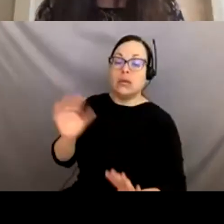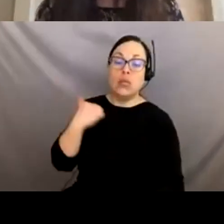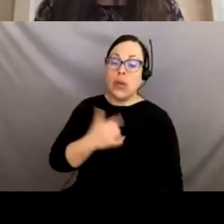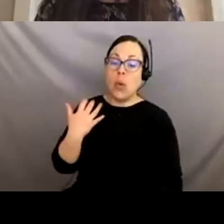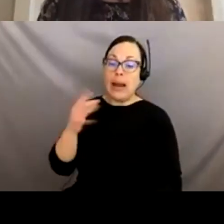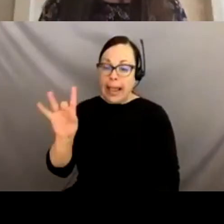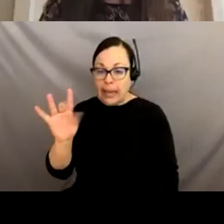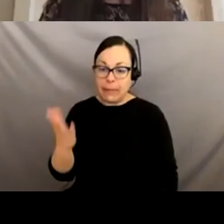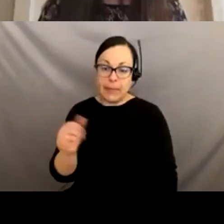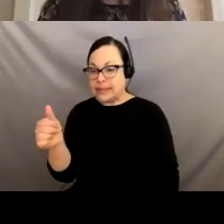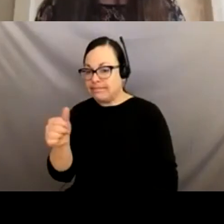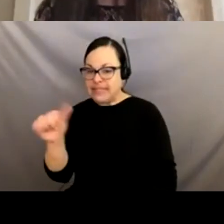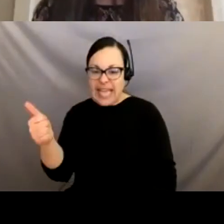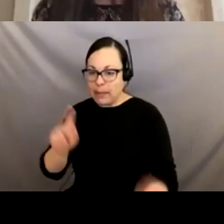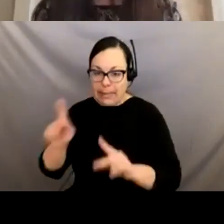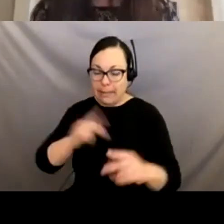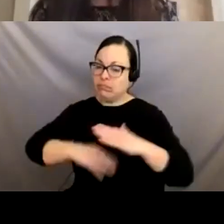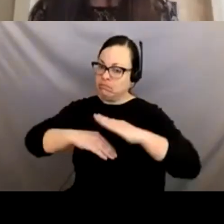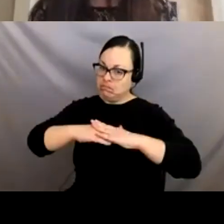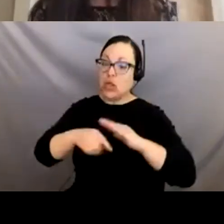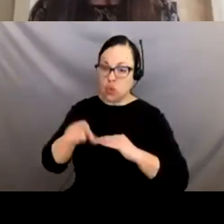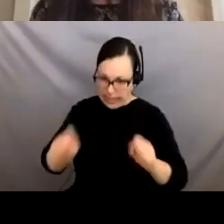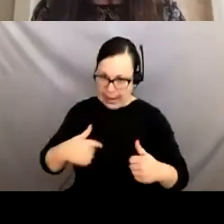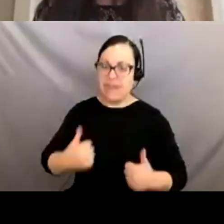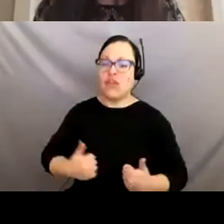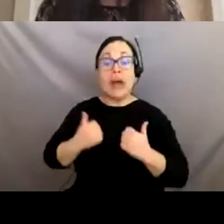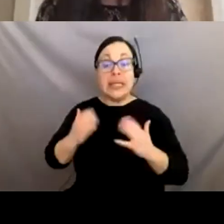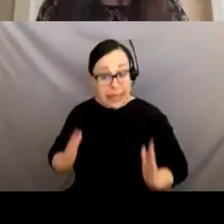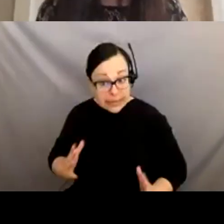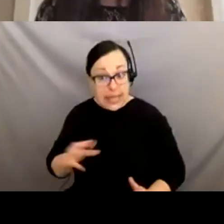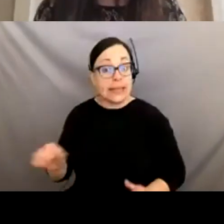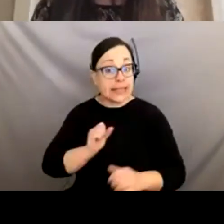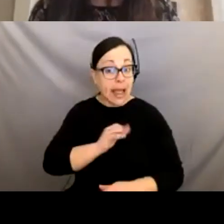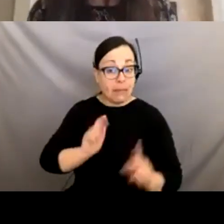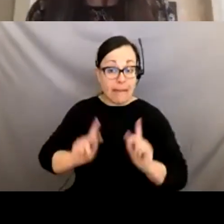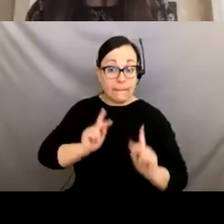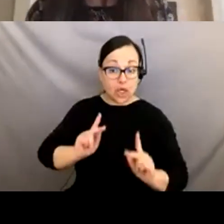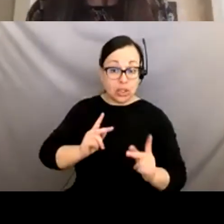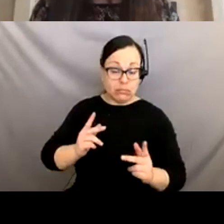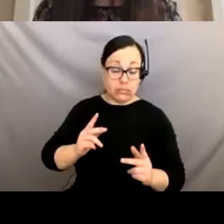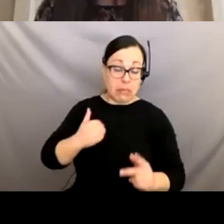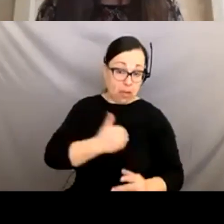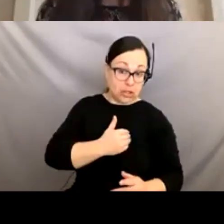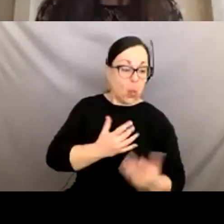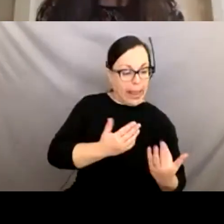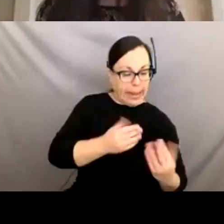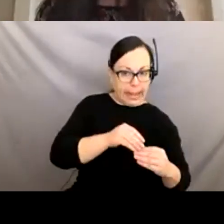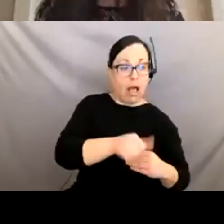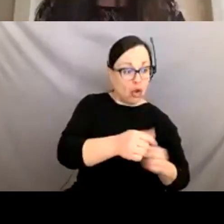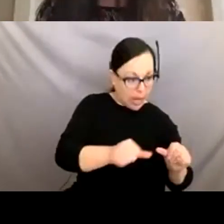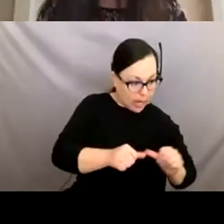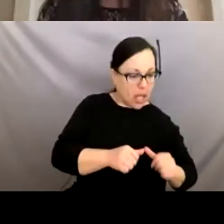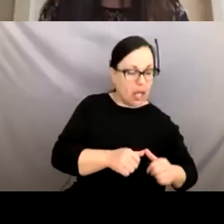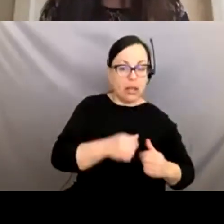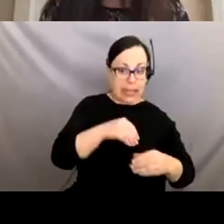room. And you can have residents or staff members kind of waiting in other areas or in their rooms, and then bring 2 or 3 people